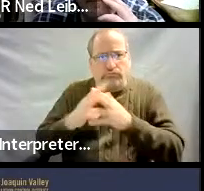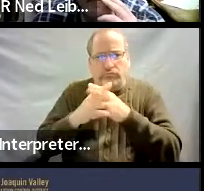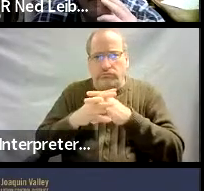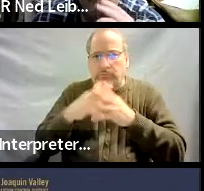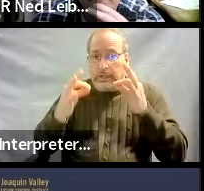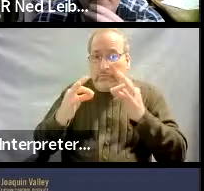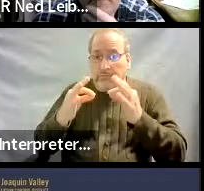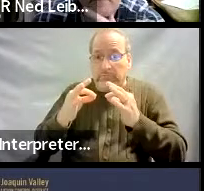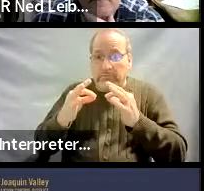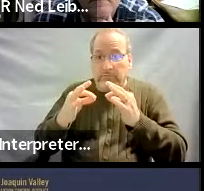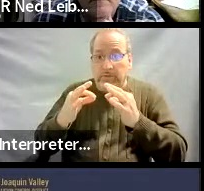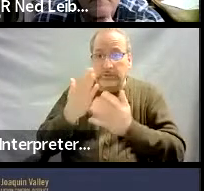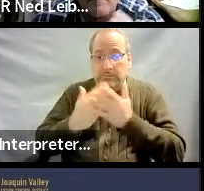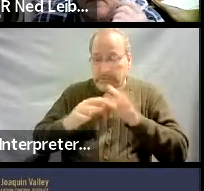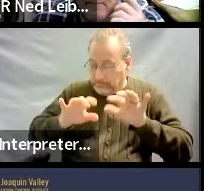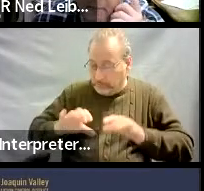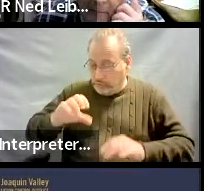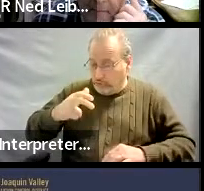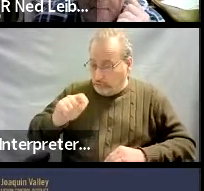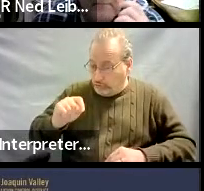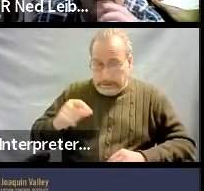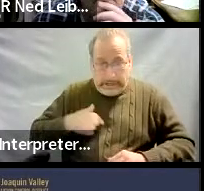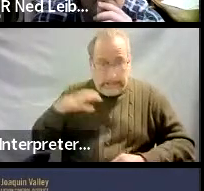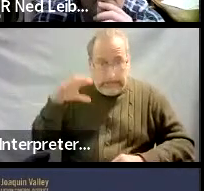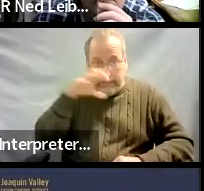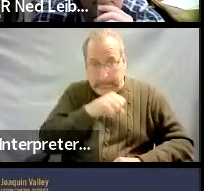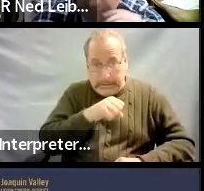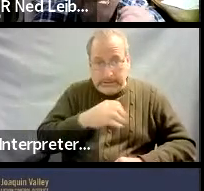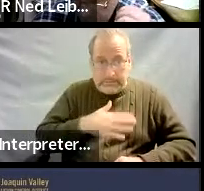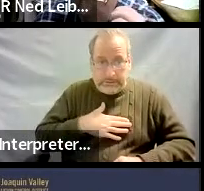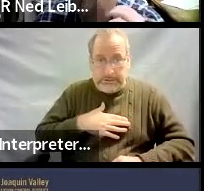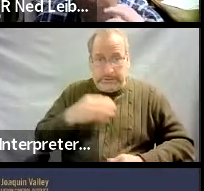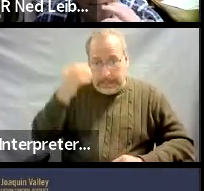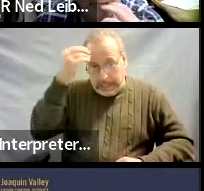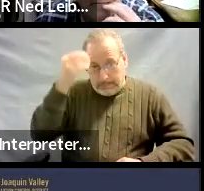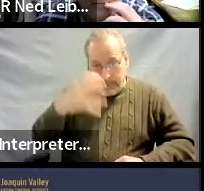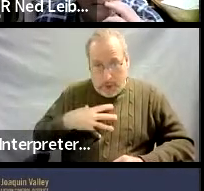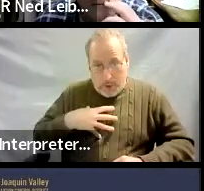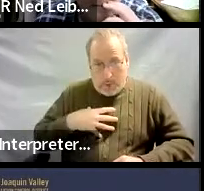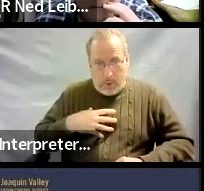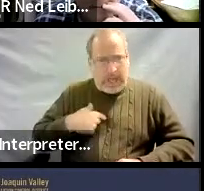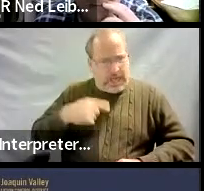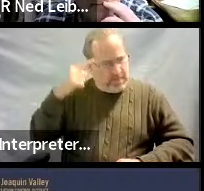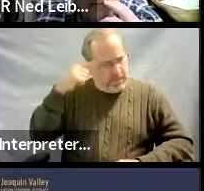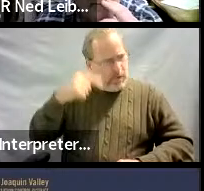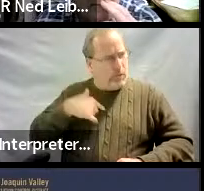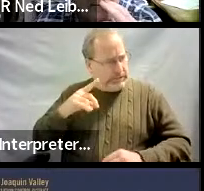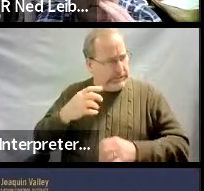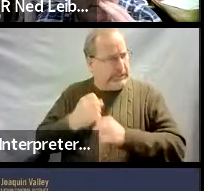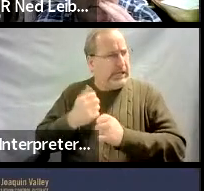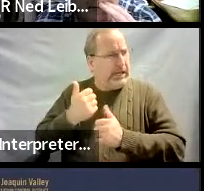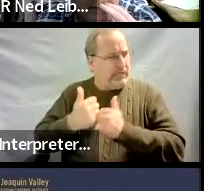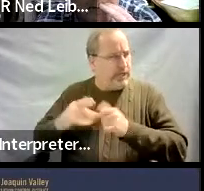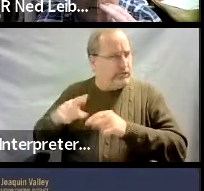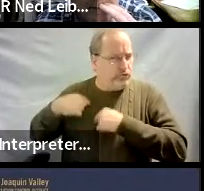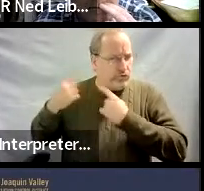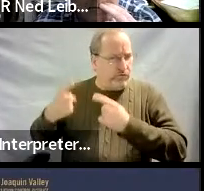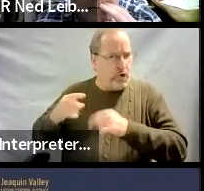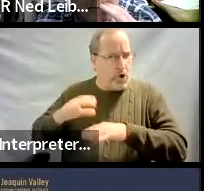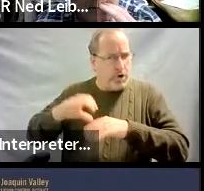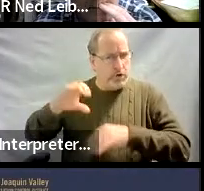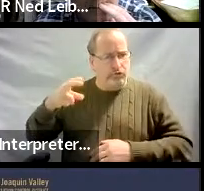if there was something in the chat that I might have missed by chance, feel free to ping me and let me know. I think we got everything so far on the